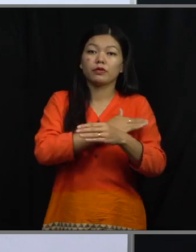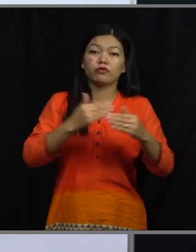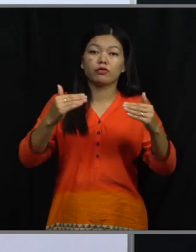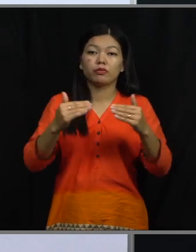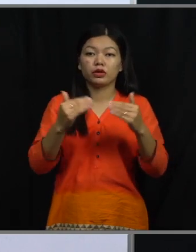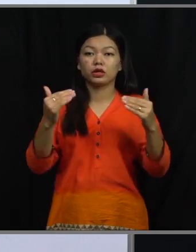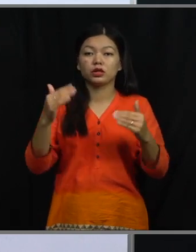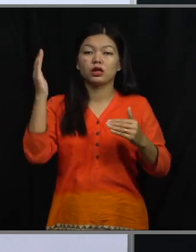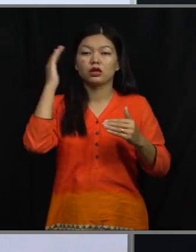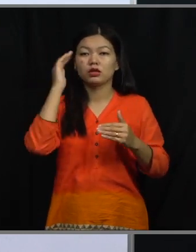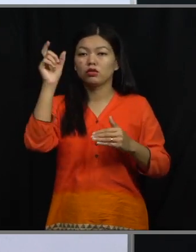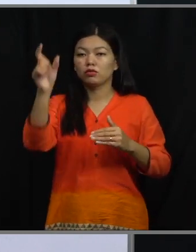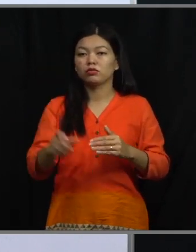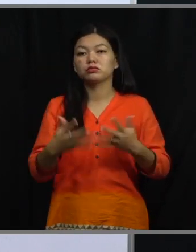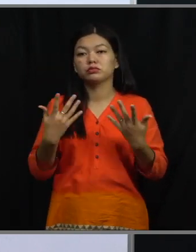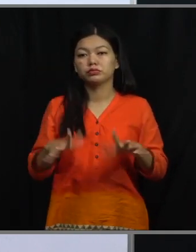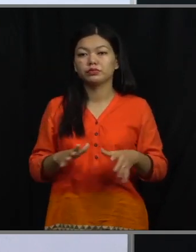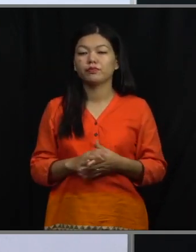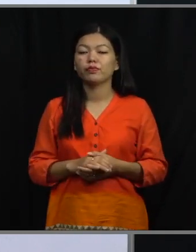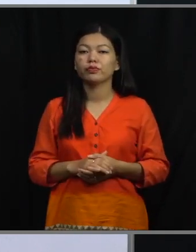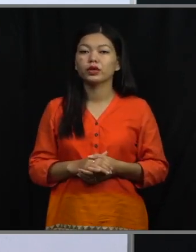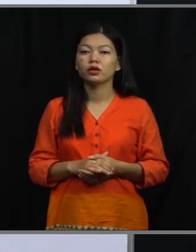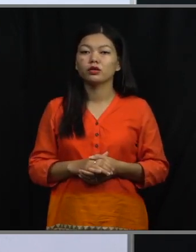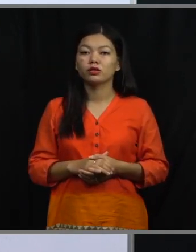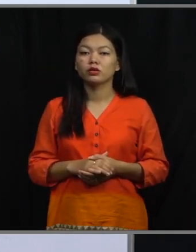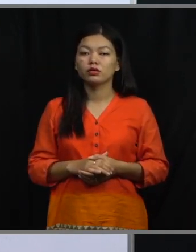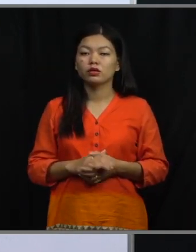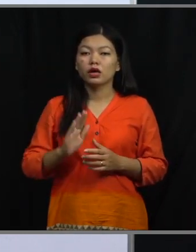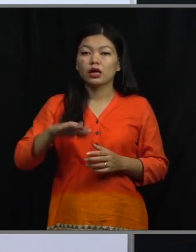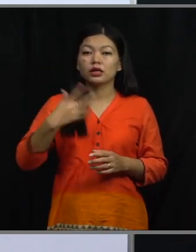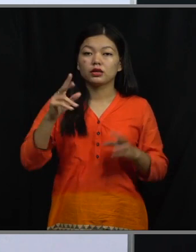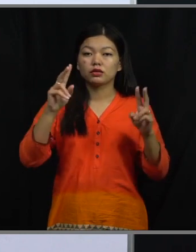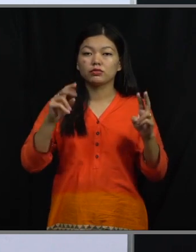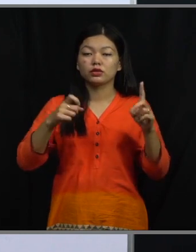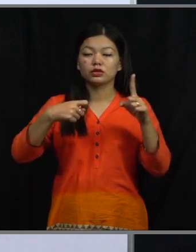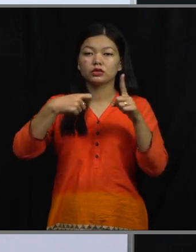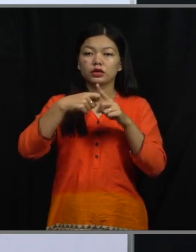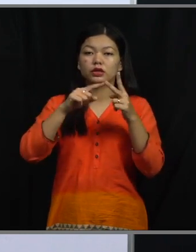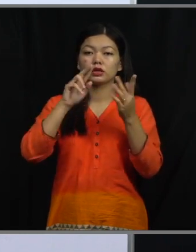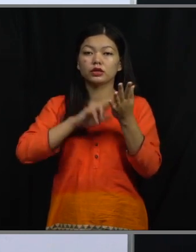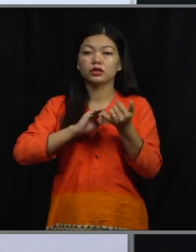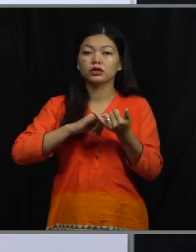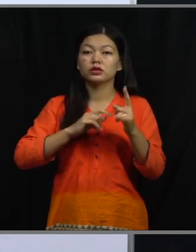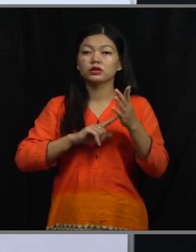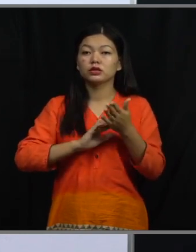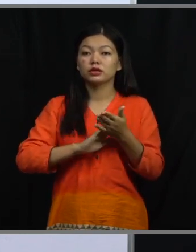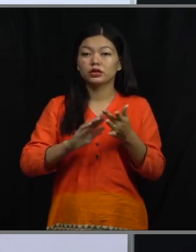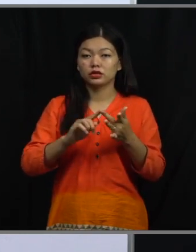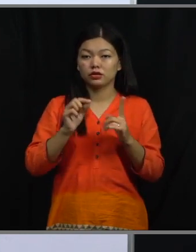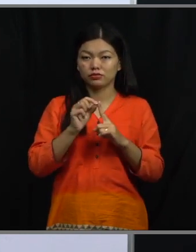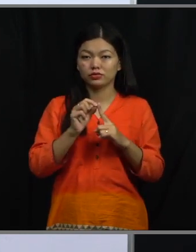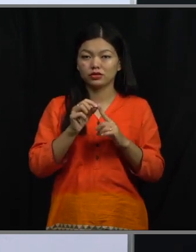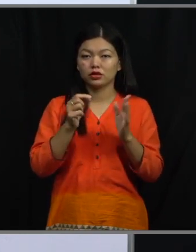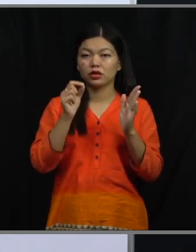okay, one of the basic role of kinship is to transmit the status in the family, and also,